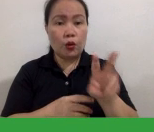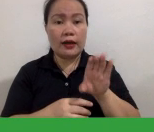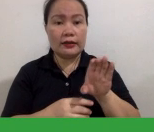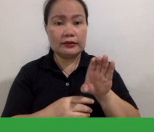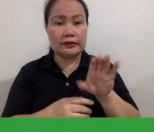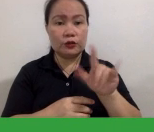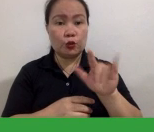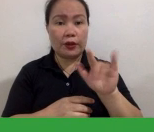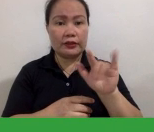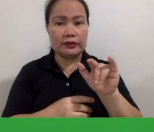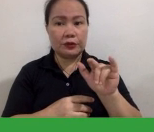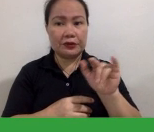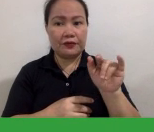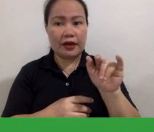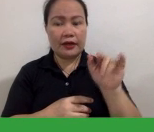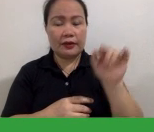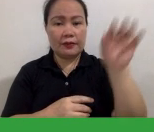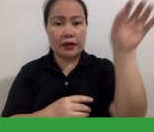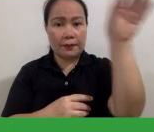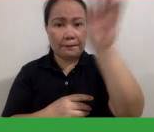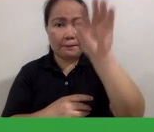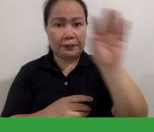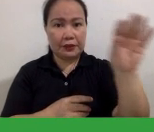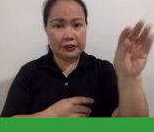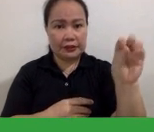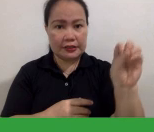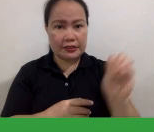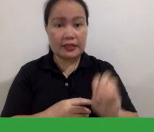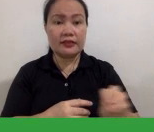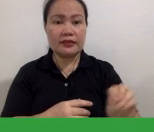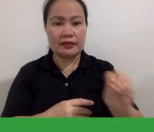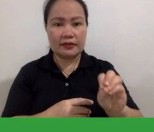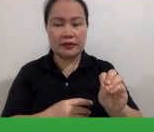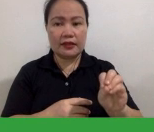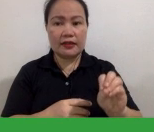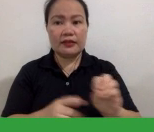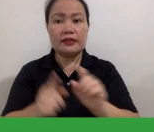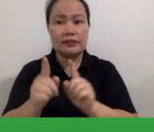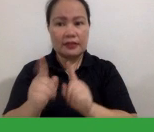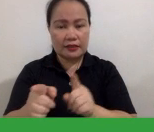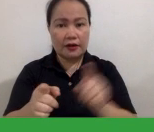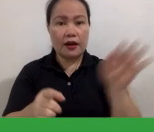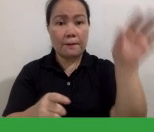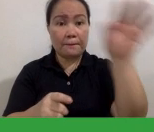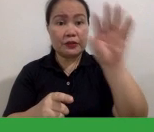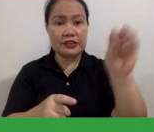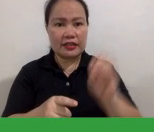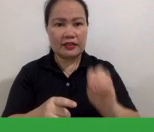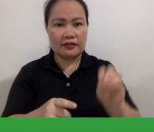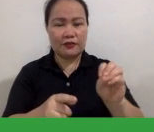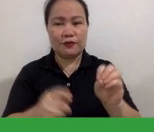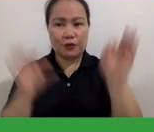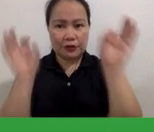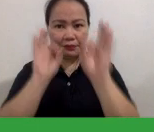2. So, mapupunta siya dito. So, therefore, what is our percent form? Magiging